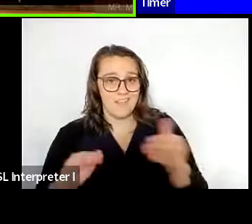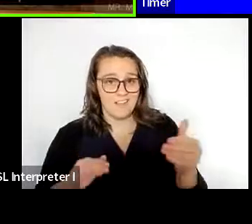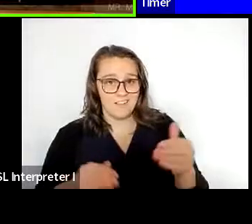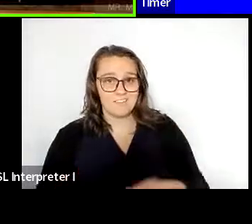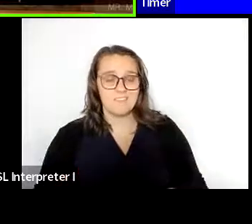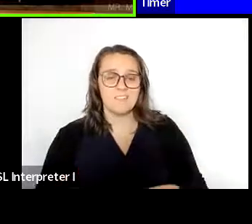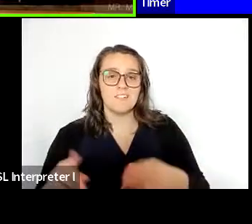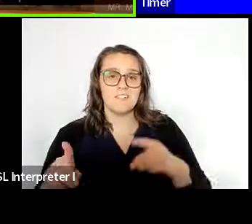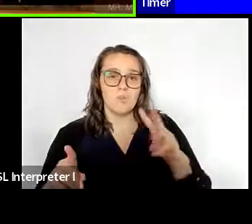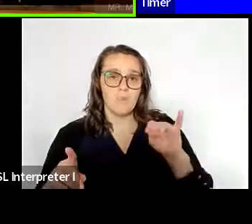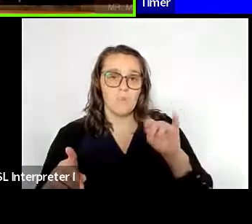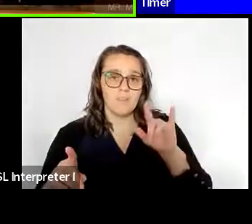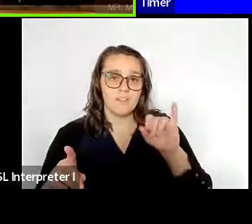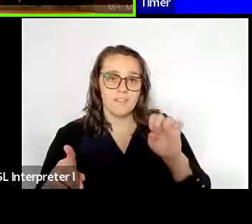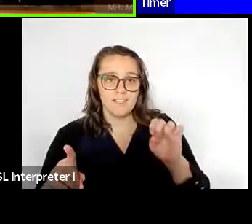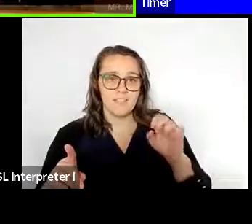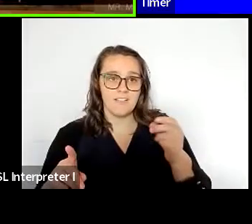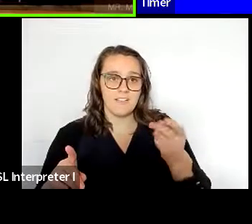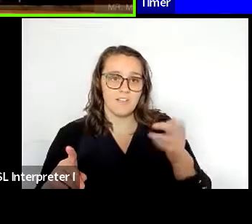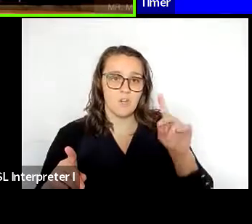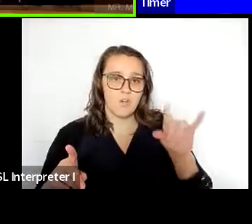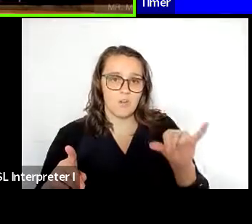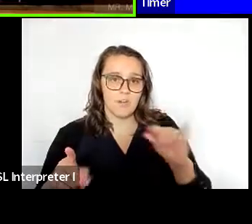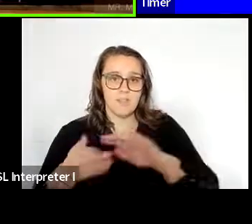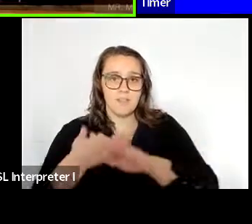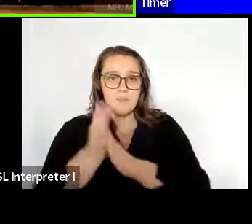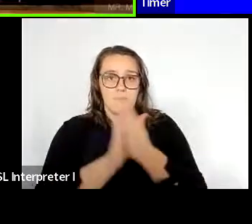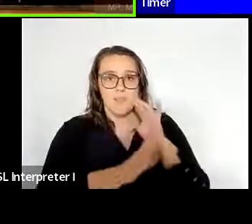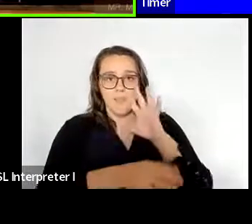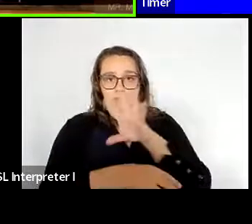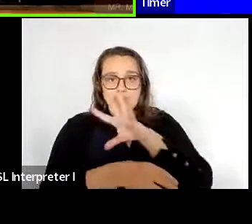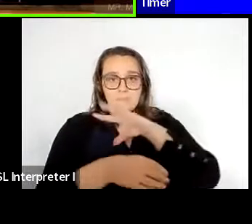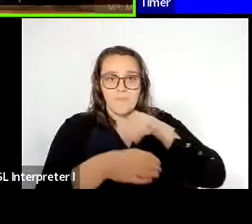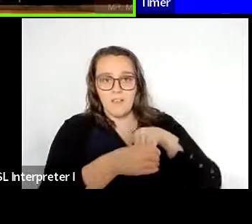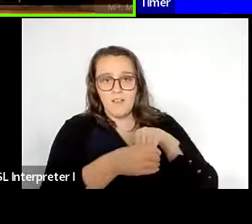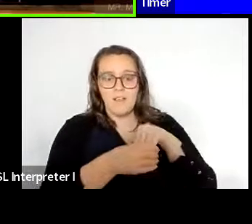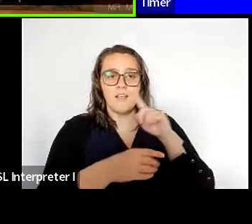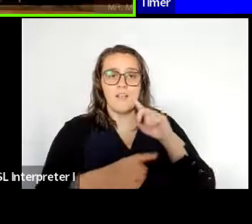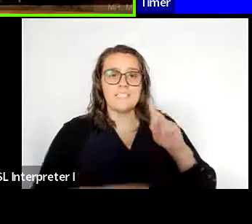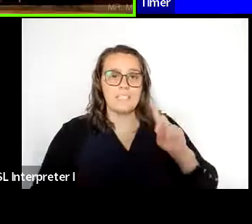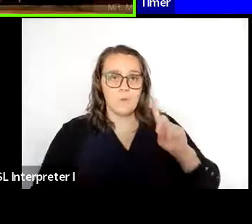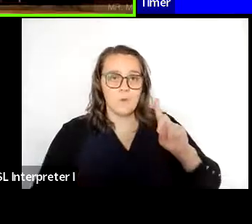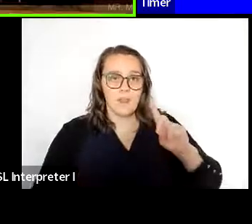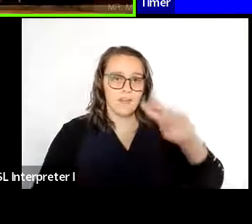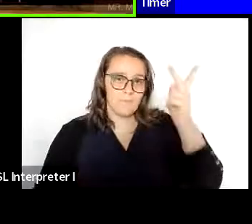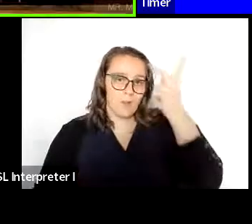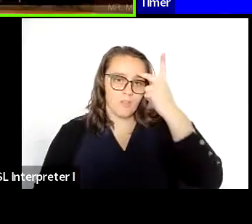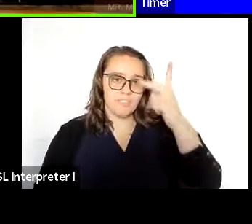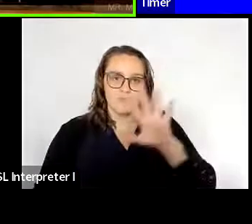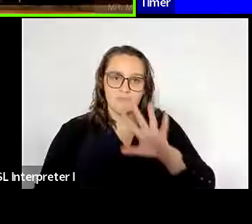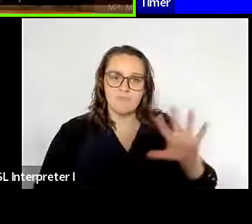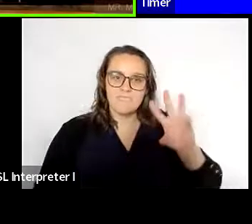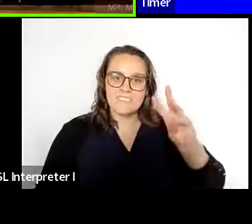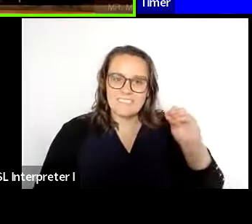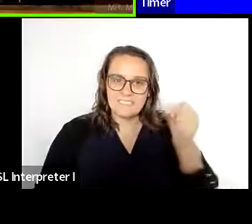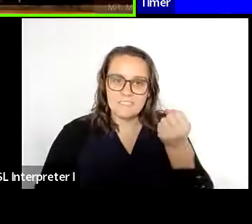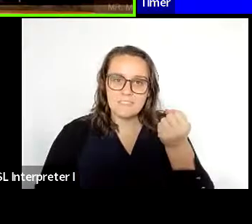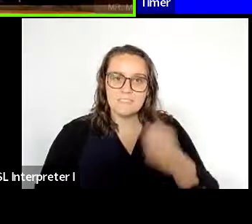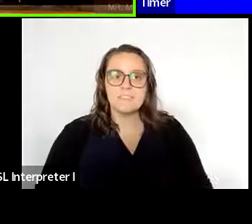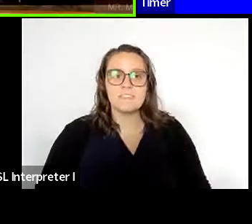Willie Hardy became active in Democratic politics around 1960.